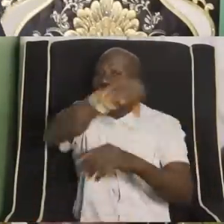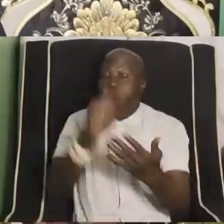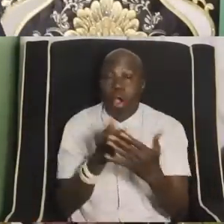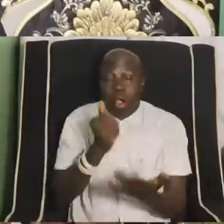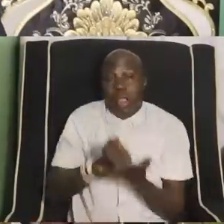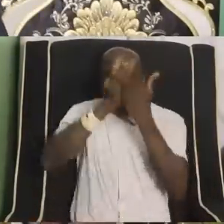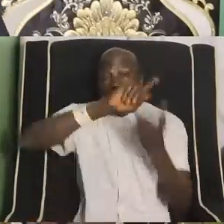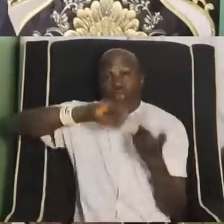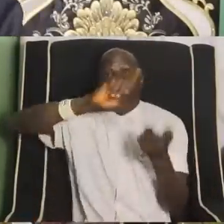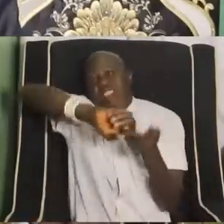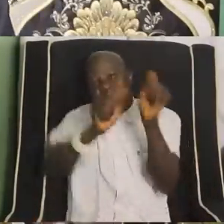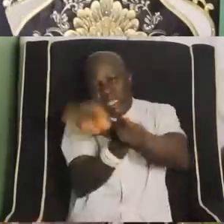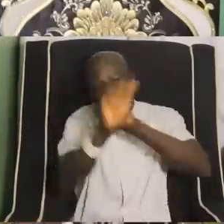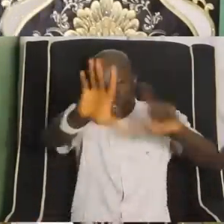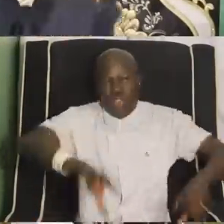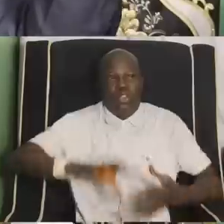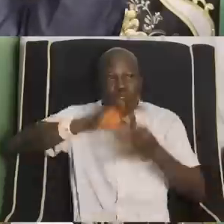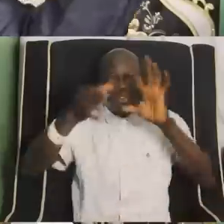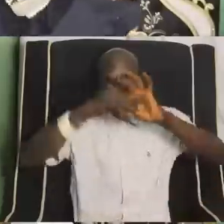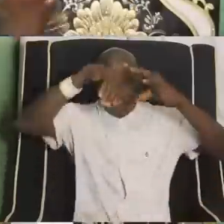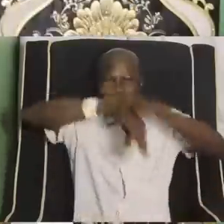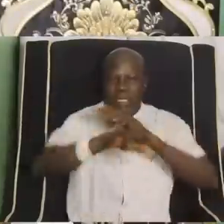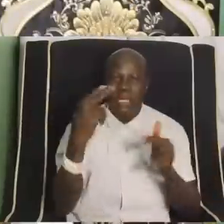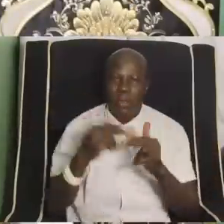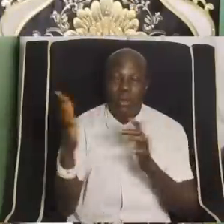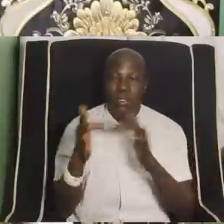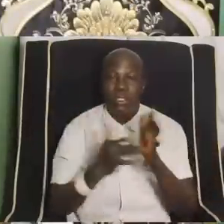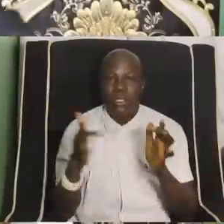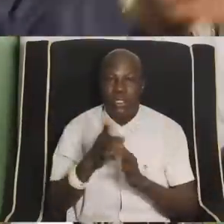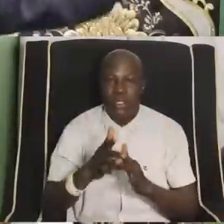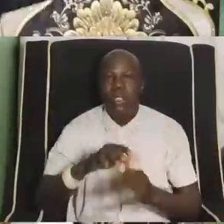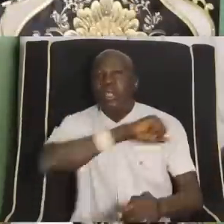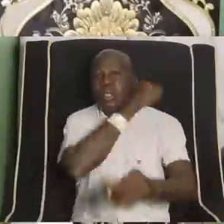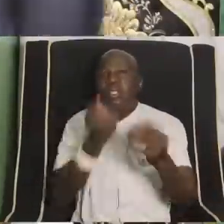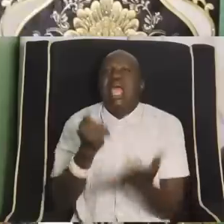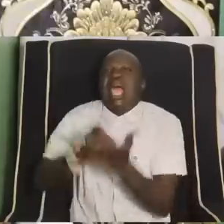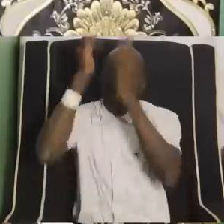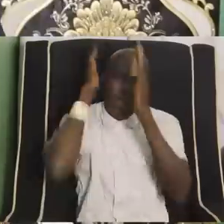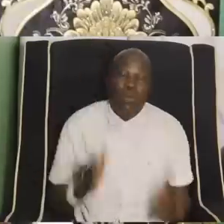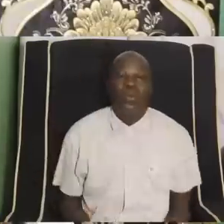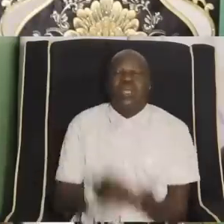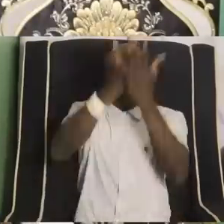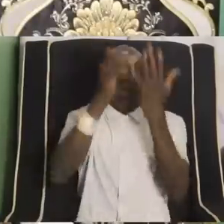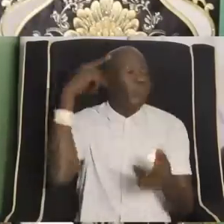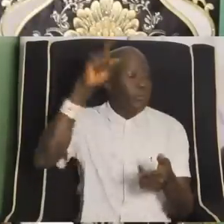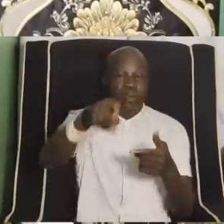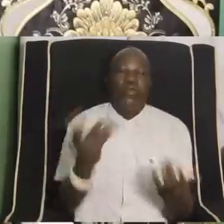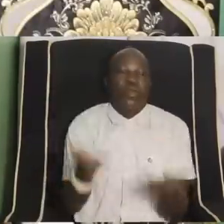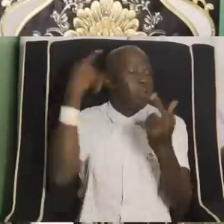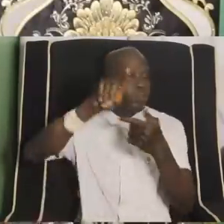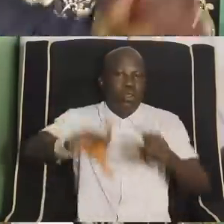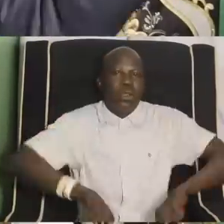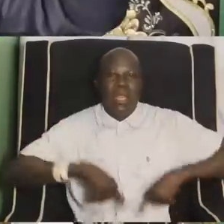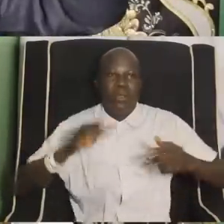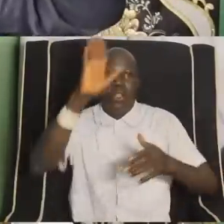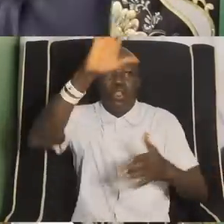ma yi itara pada, I will change your story, ni oruko Jesus, in the name of Jesus, iran lowo dide fun aye re, amen, will rise for your